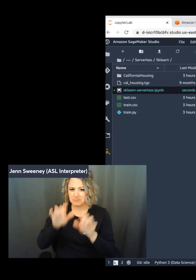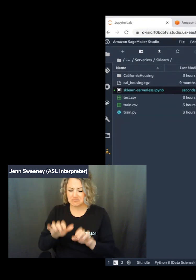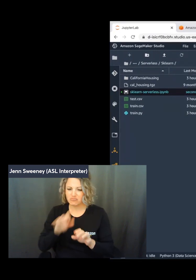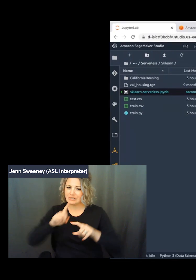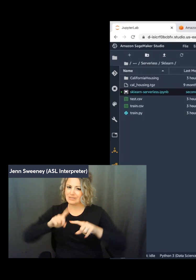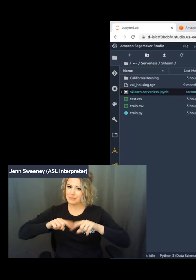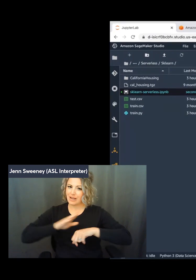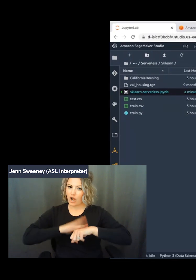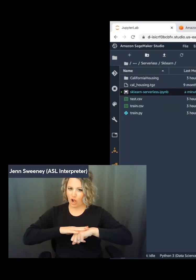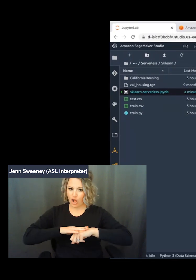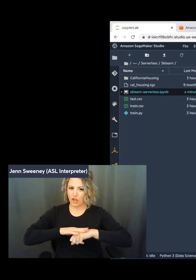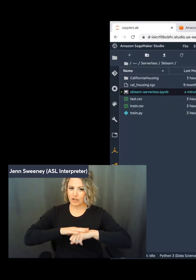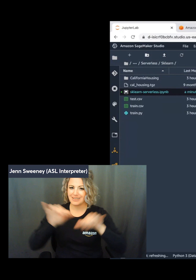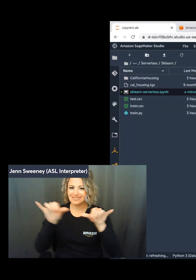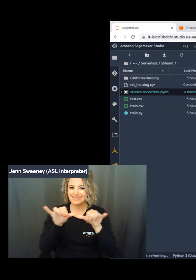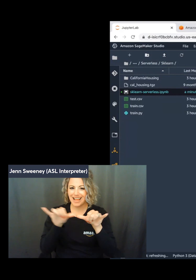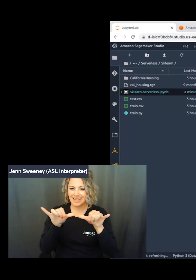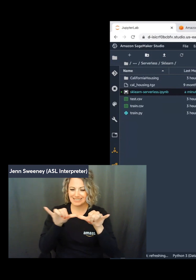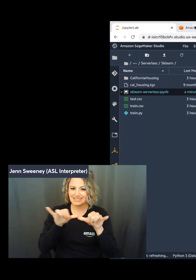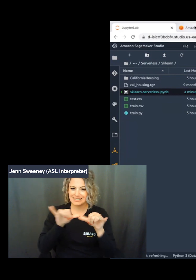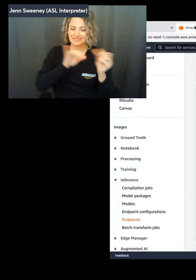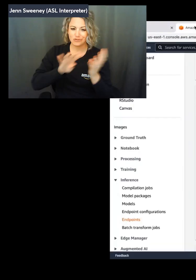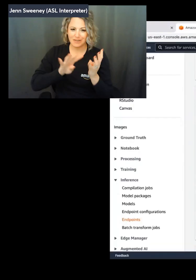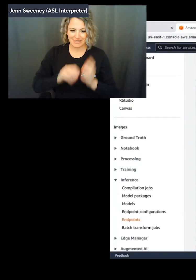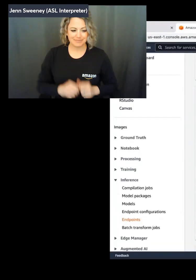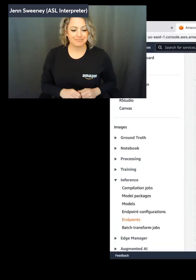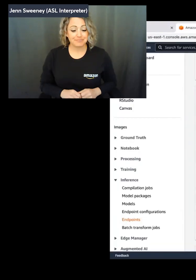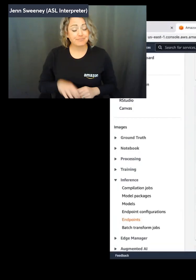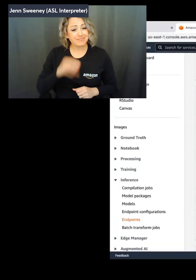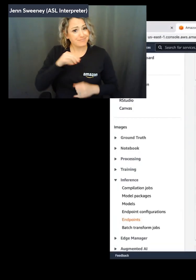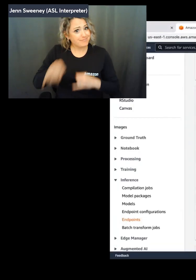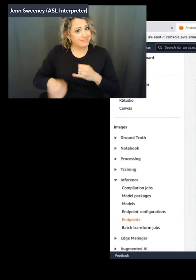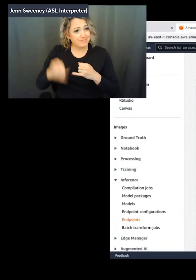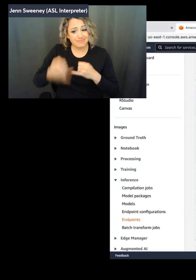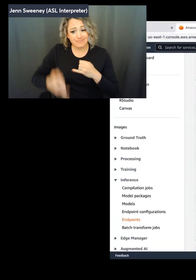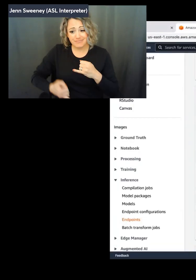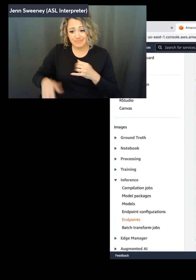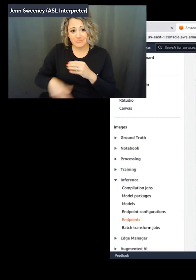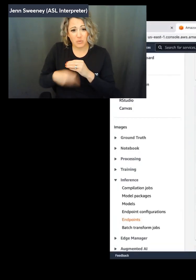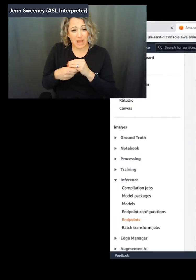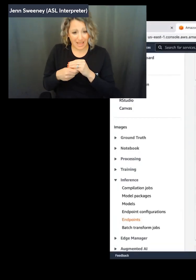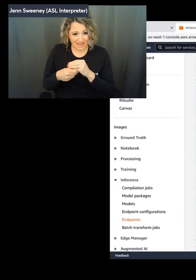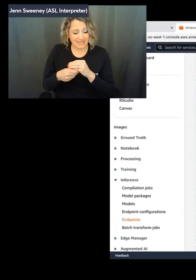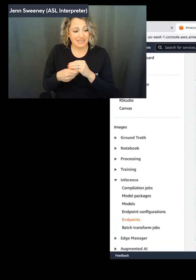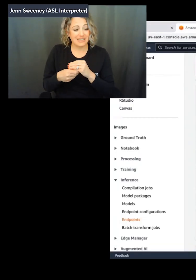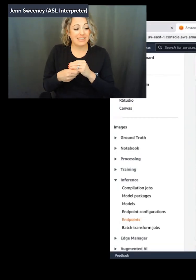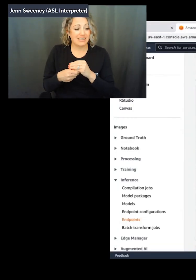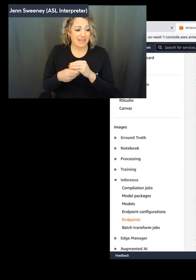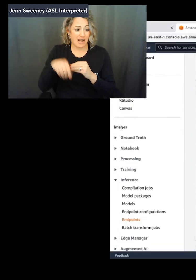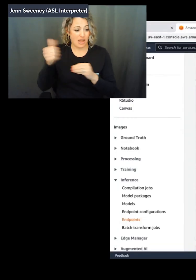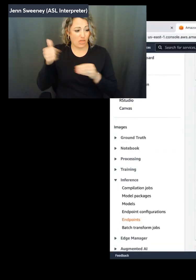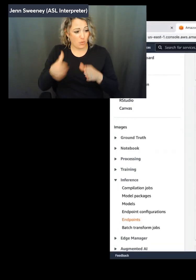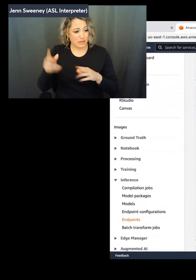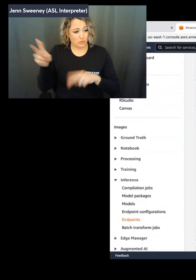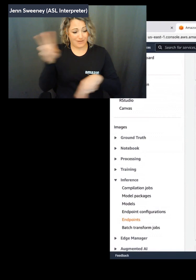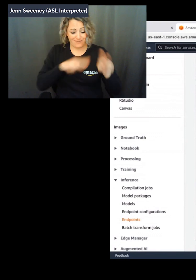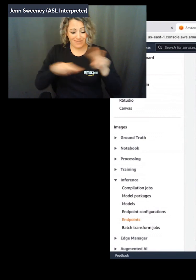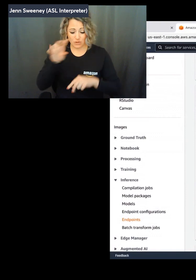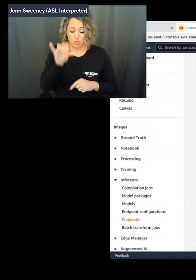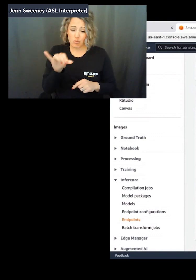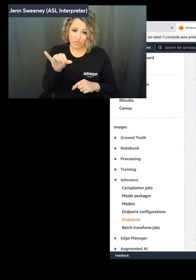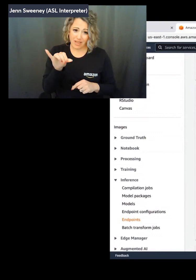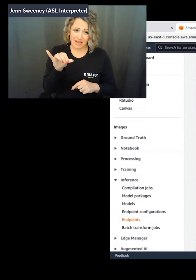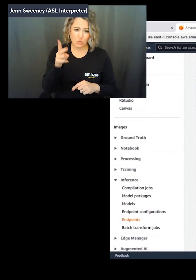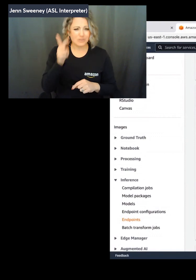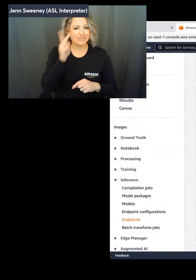on your traffic. Cool. And then the other thing I wanted to say is just in regards to all of that, another way to evaluate like your invocations and all